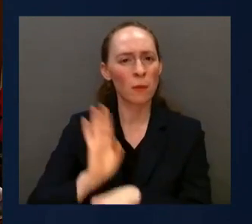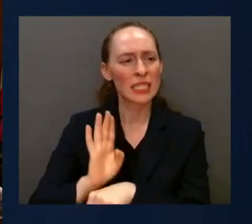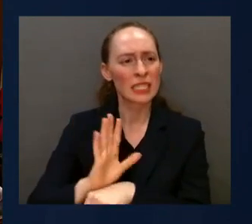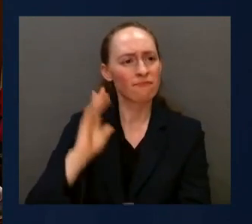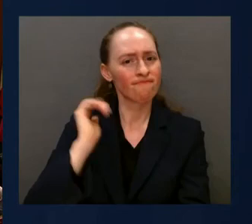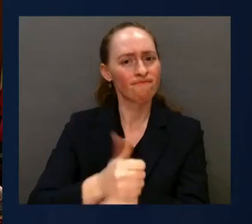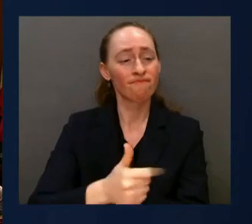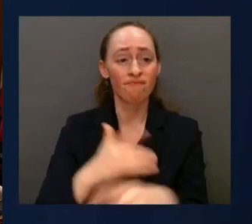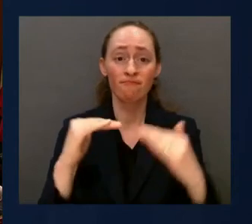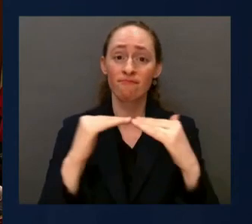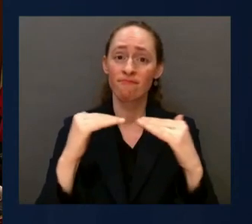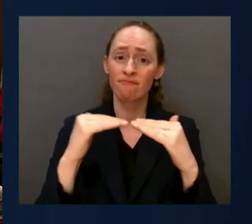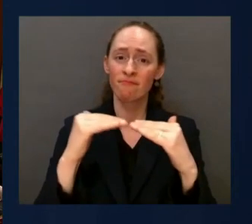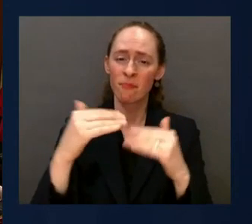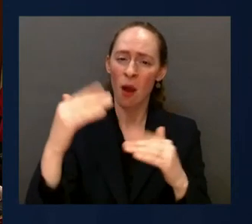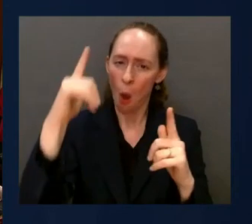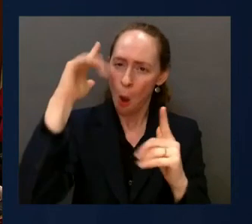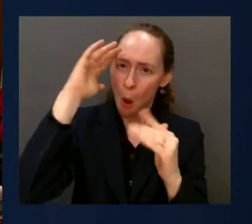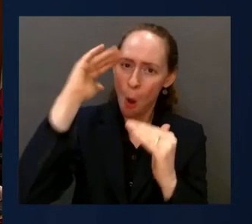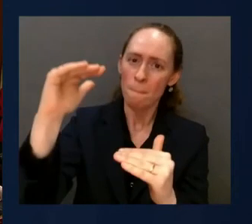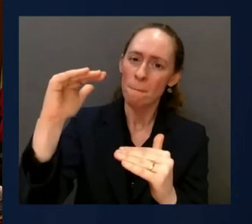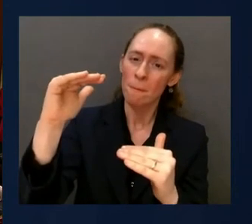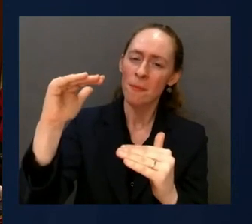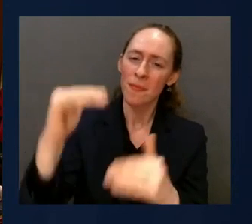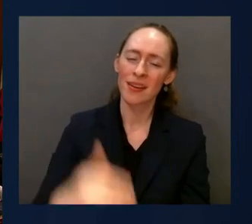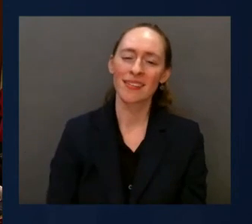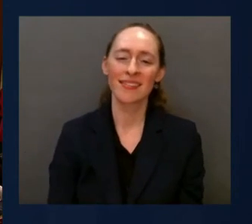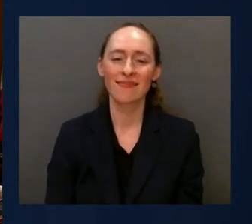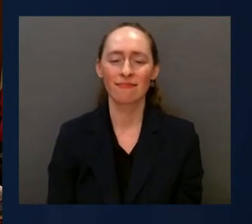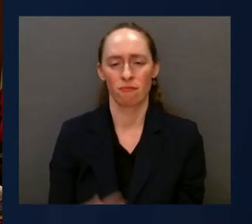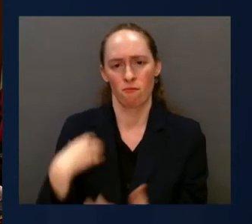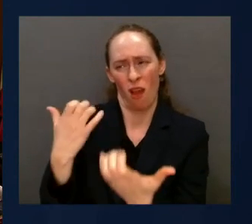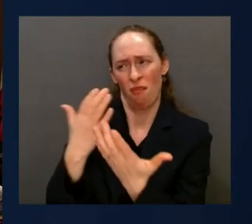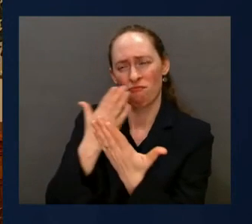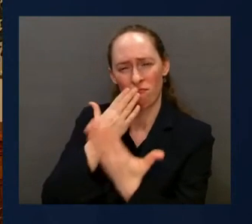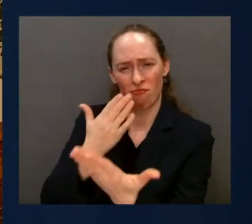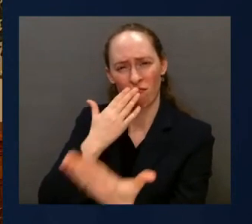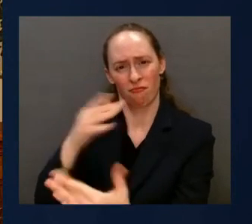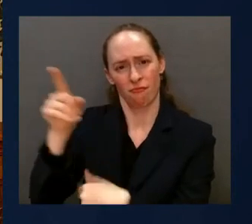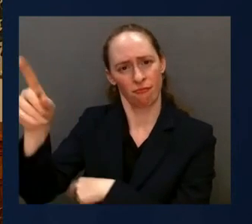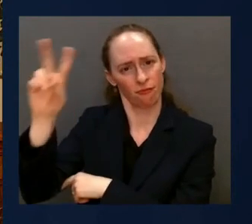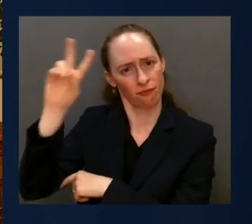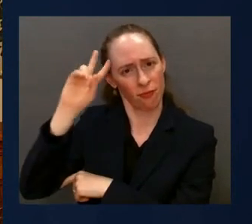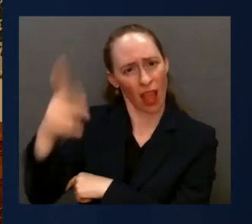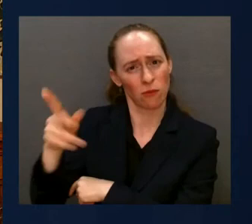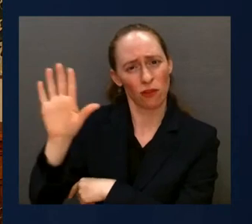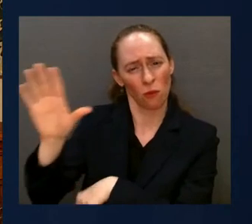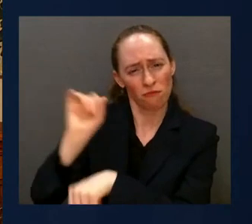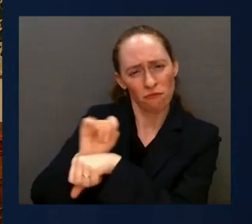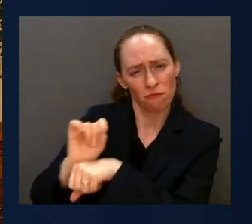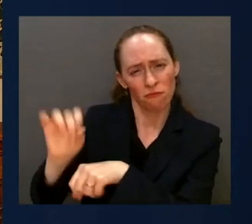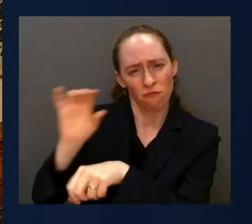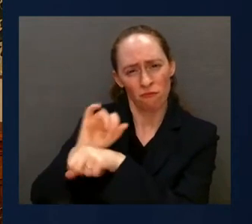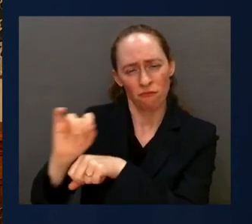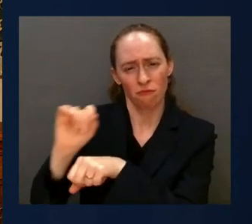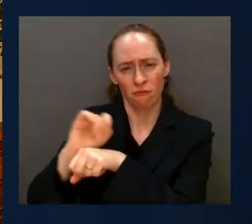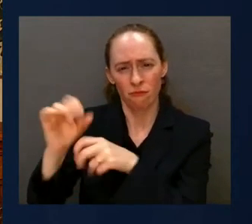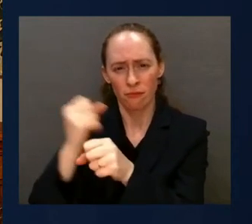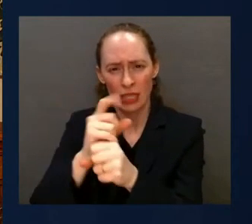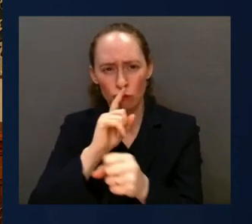effort to ensure that small businesses have access to capital and the historic laws we enacted that are going to just come into